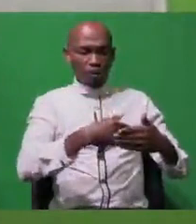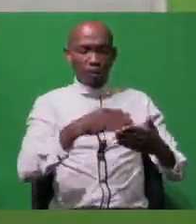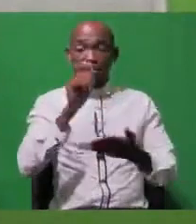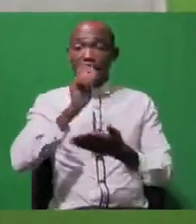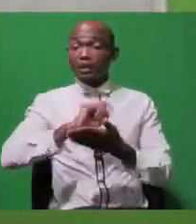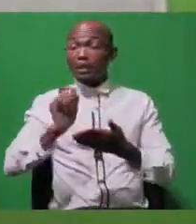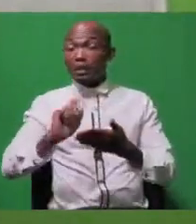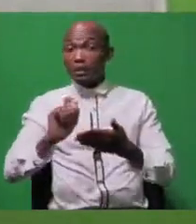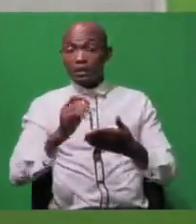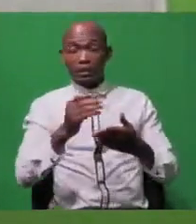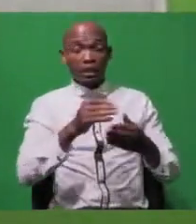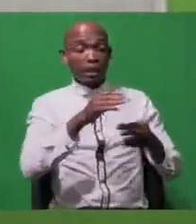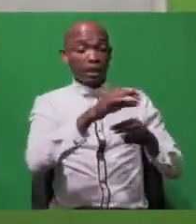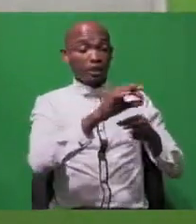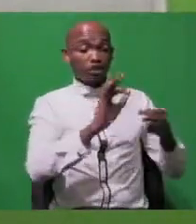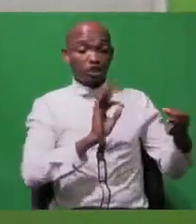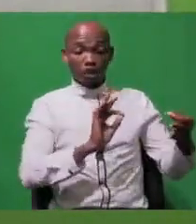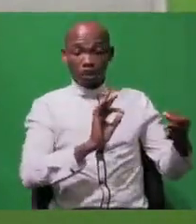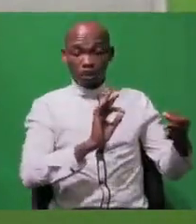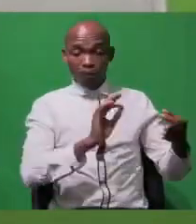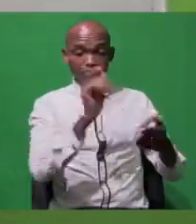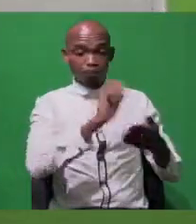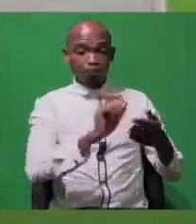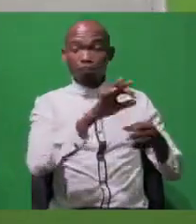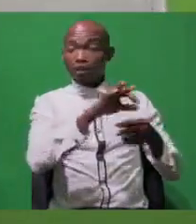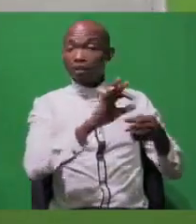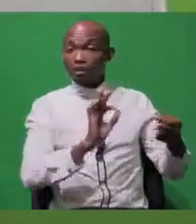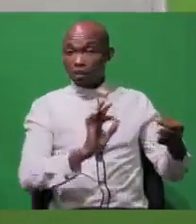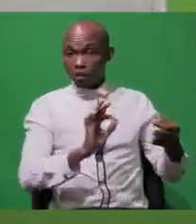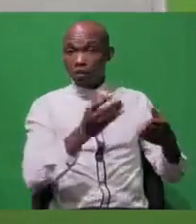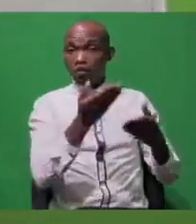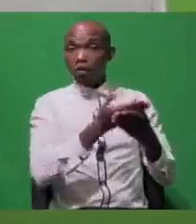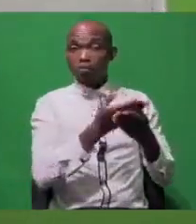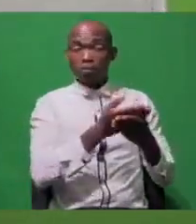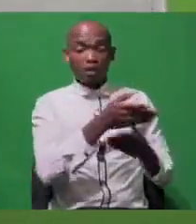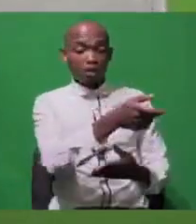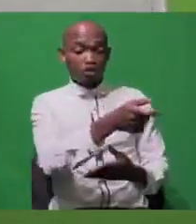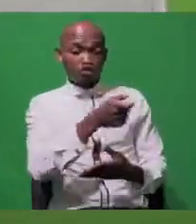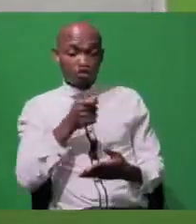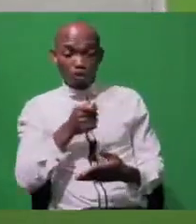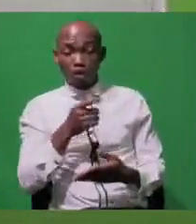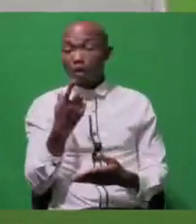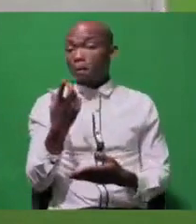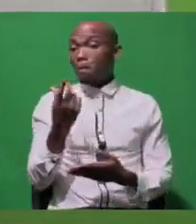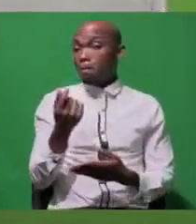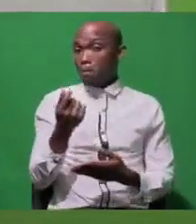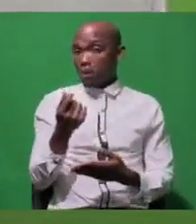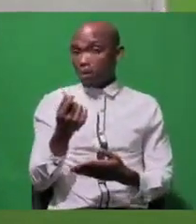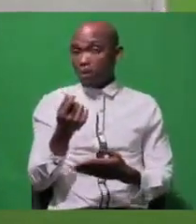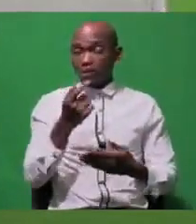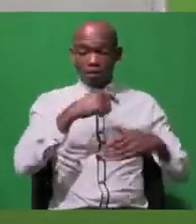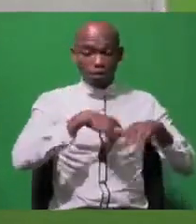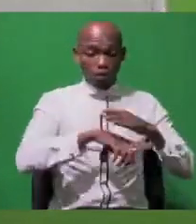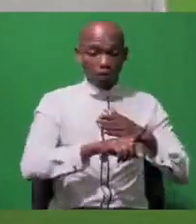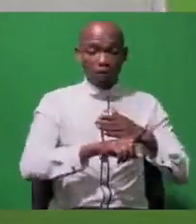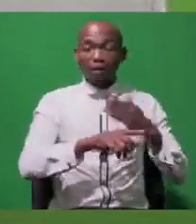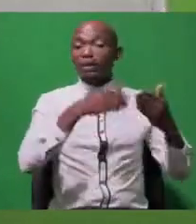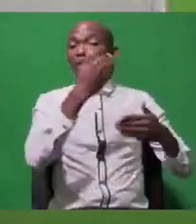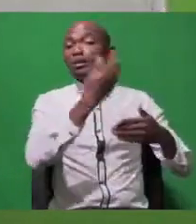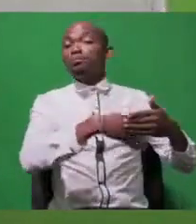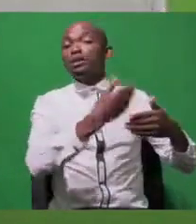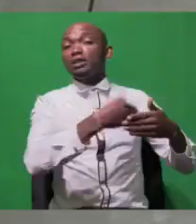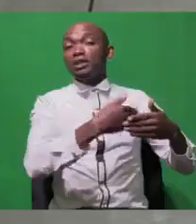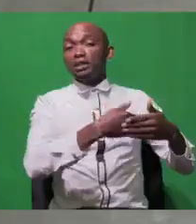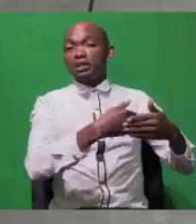to the bank and he draw a money. After draw, the money will enter into the